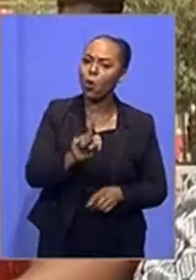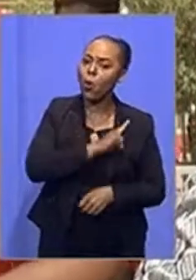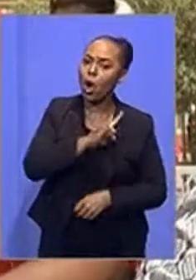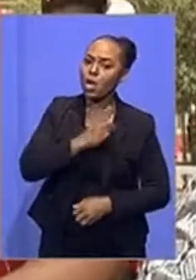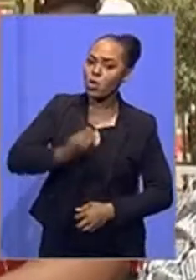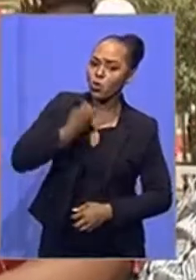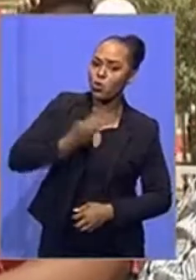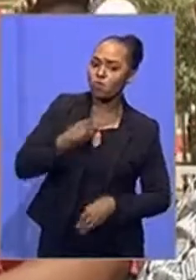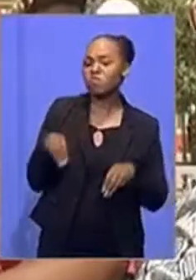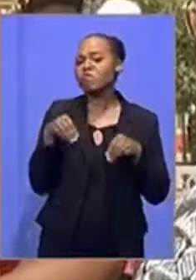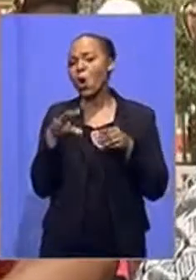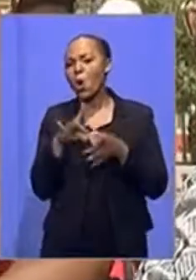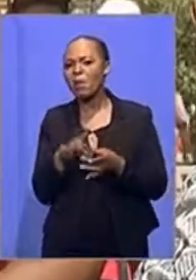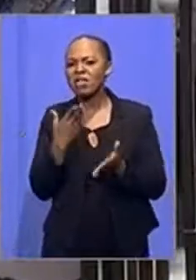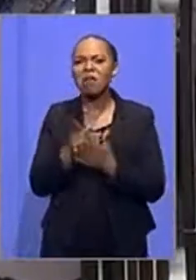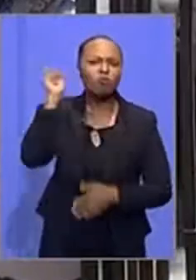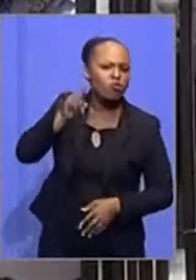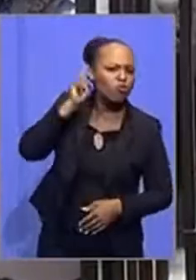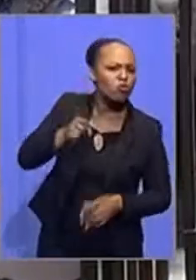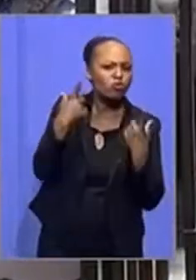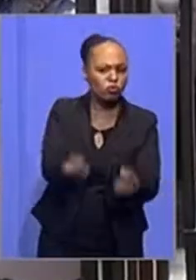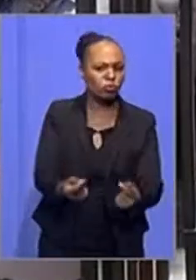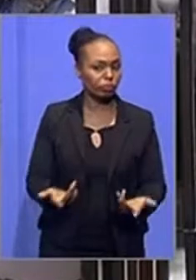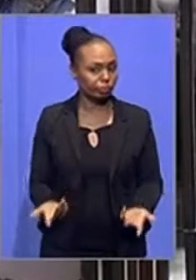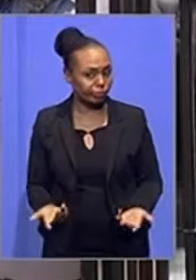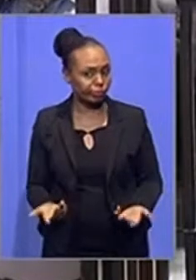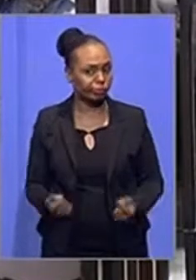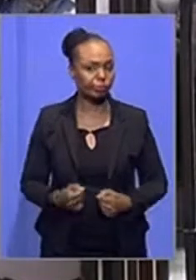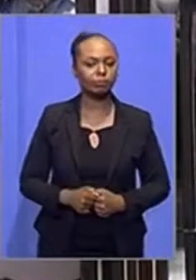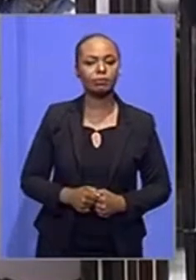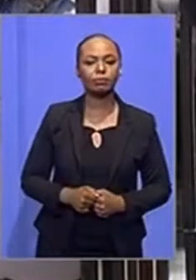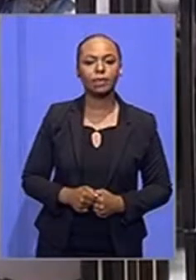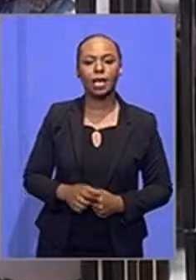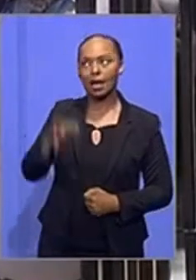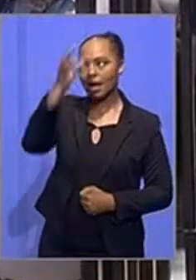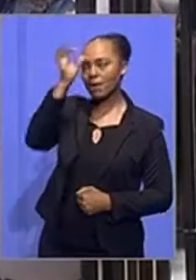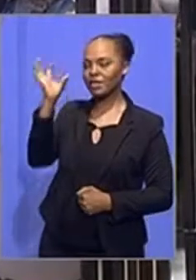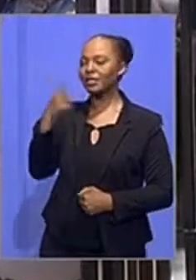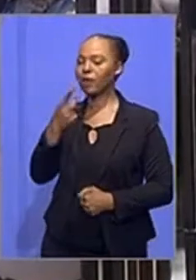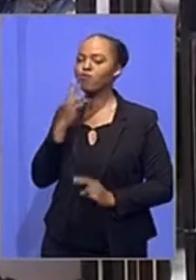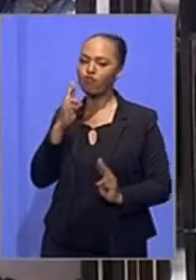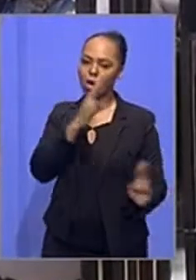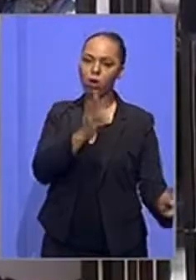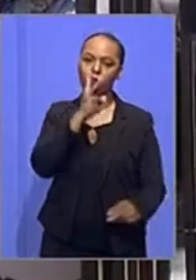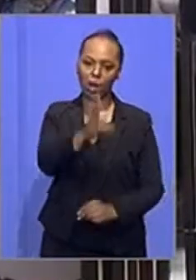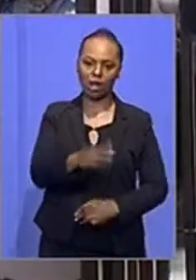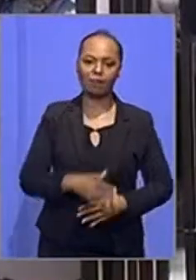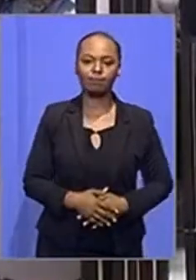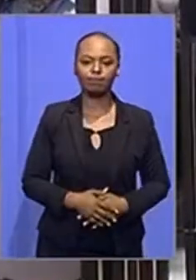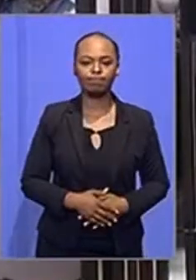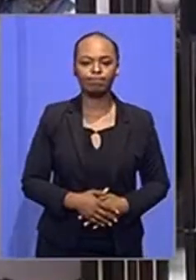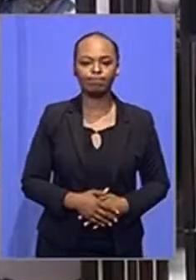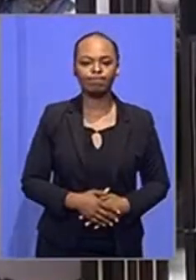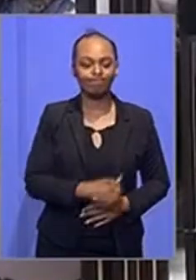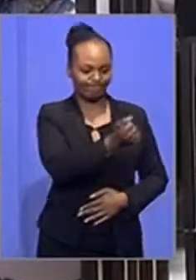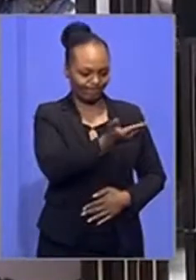ntshitse maikutlo a bona. Government tlameha re thuso re kgone ho thola di-opportunity re tloele ho dula ko hae re na